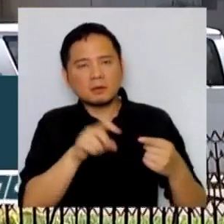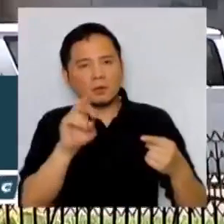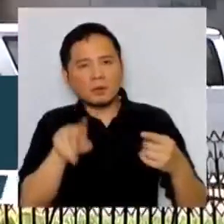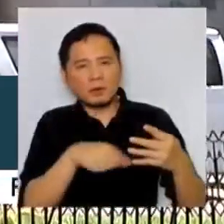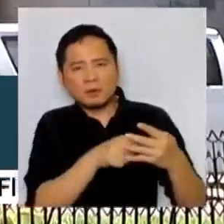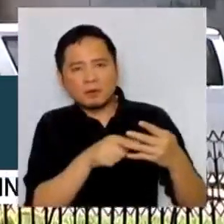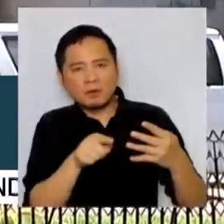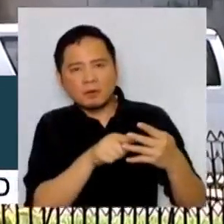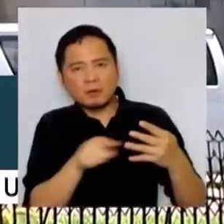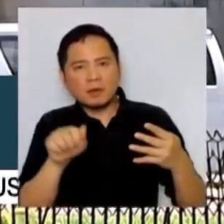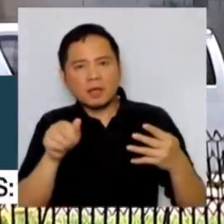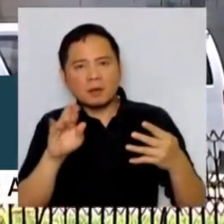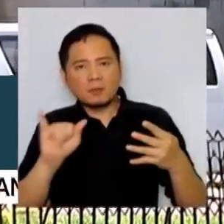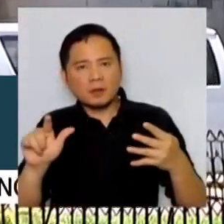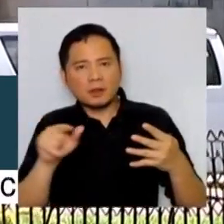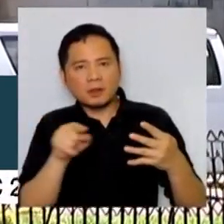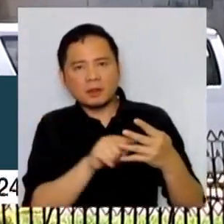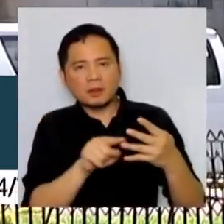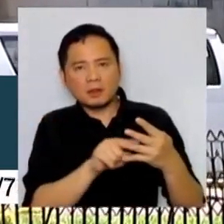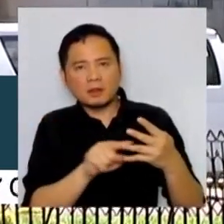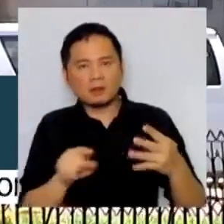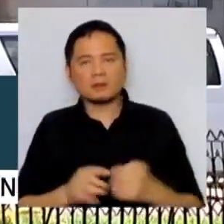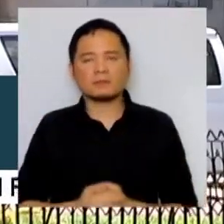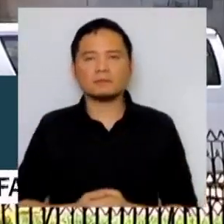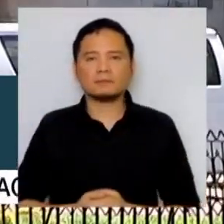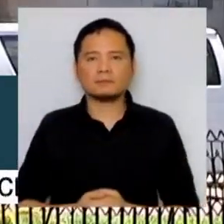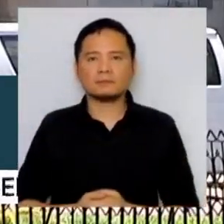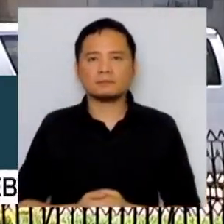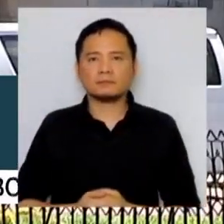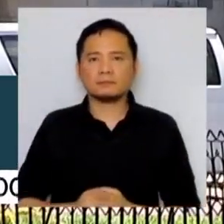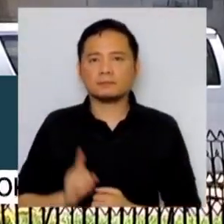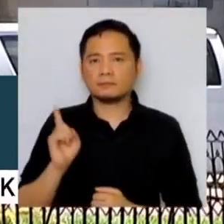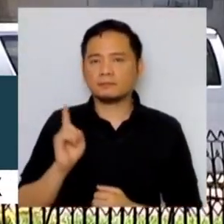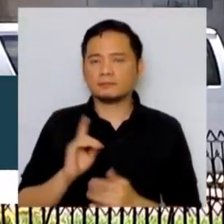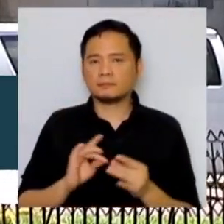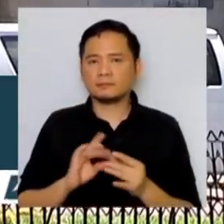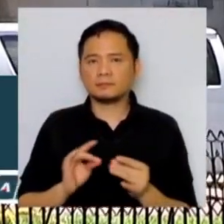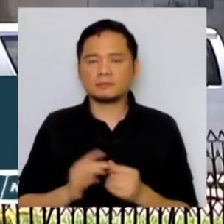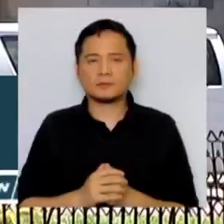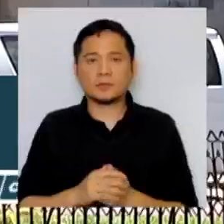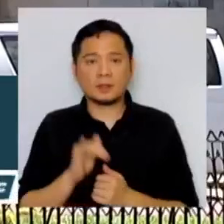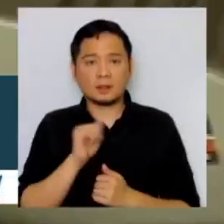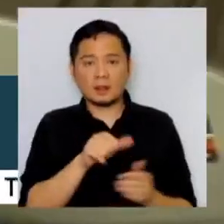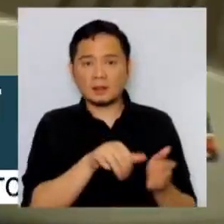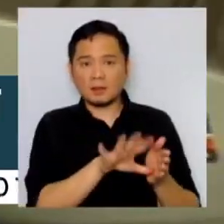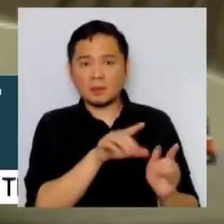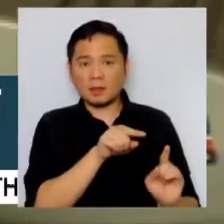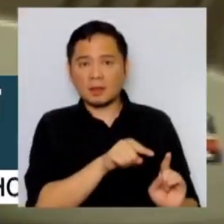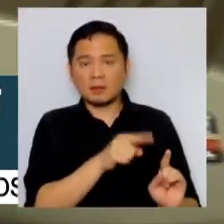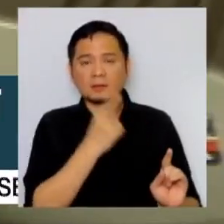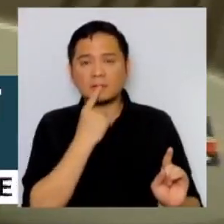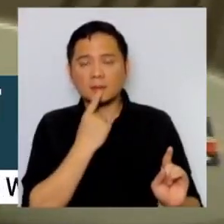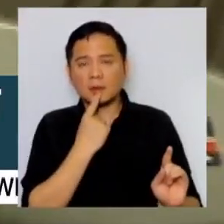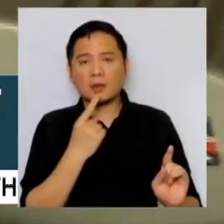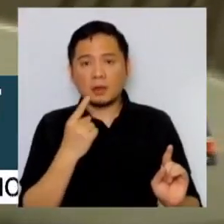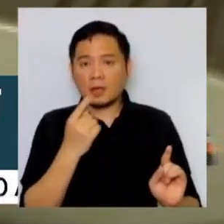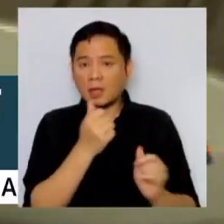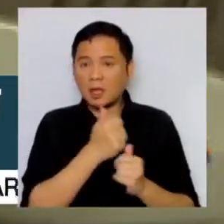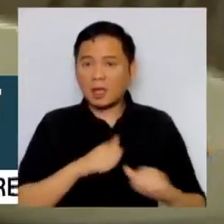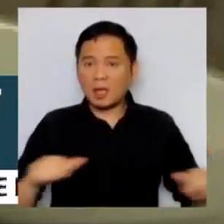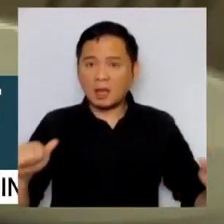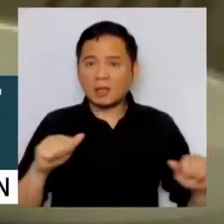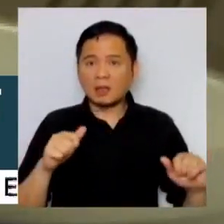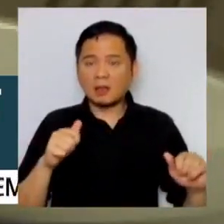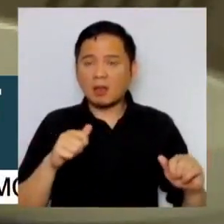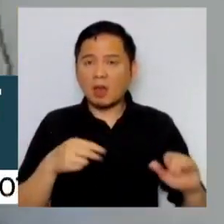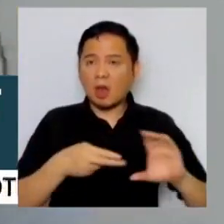The poll body also asserts it has not fallen victim to any attacks amounting to a security breach, but the COMELEC says it will not take the allegations